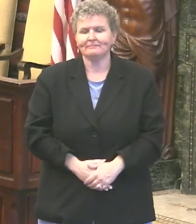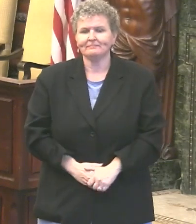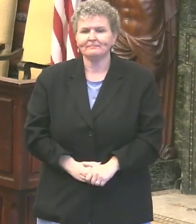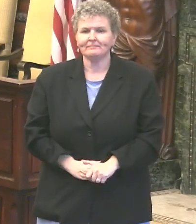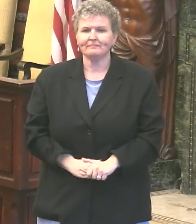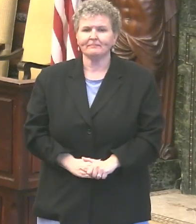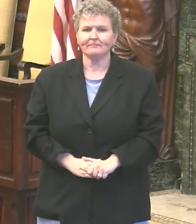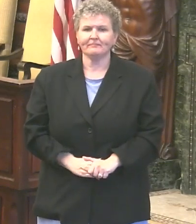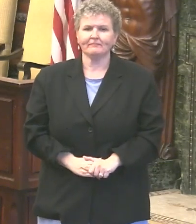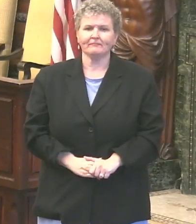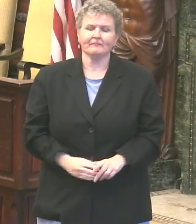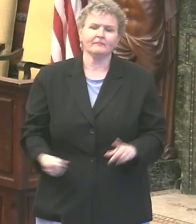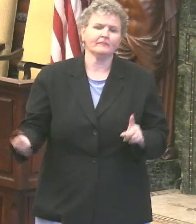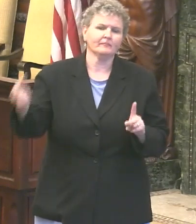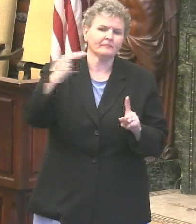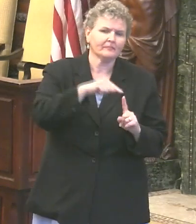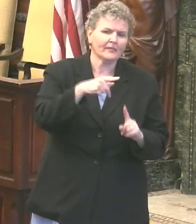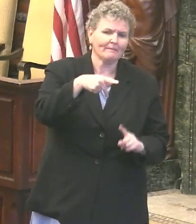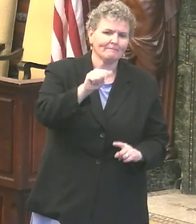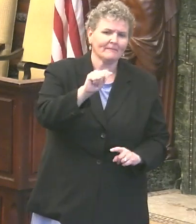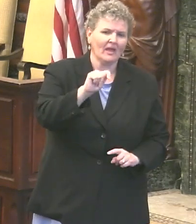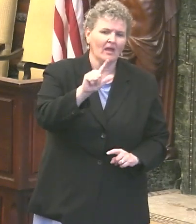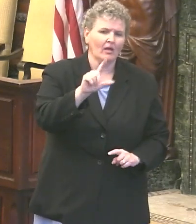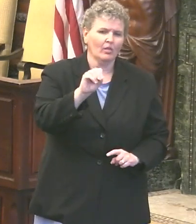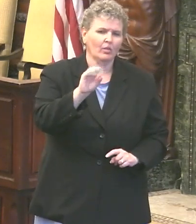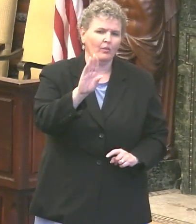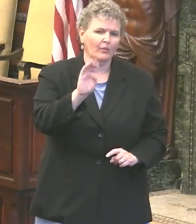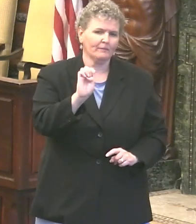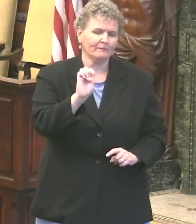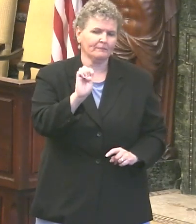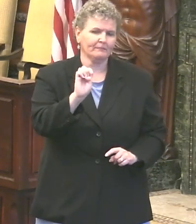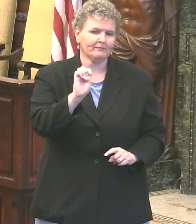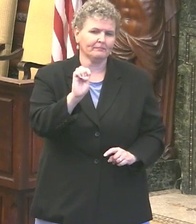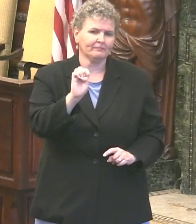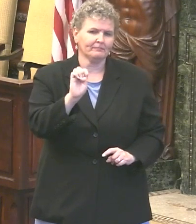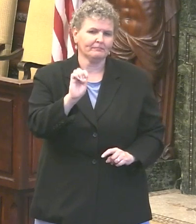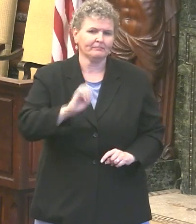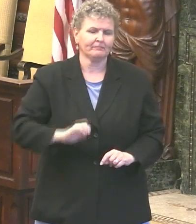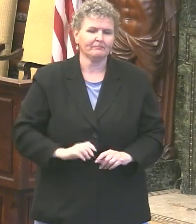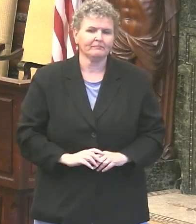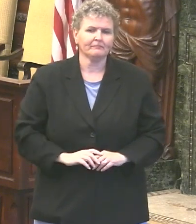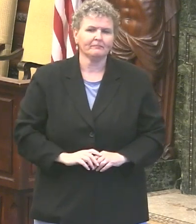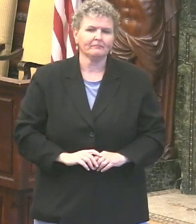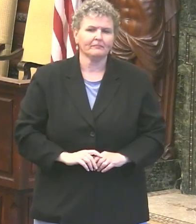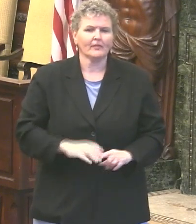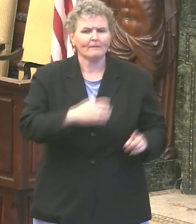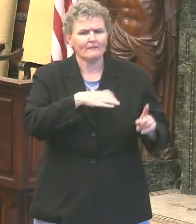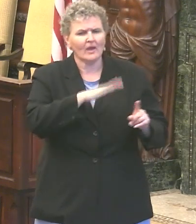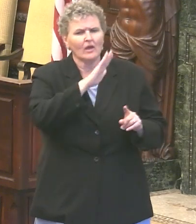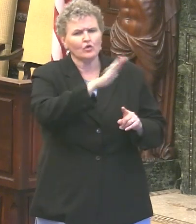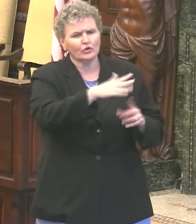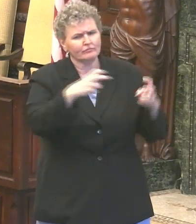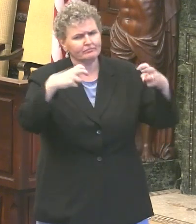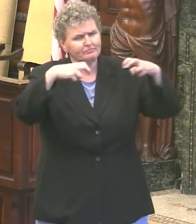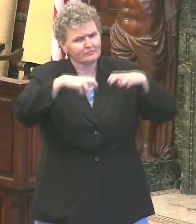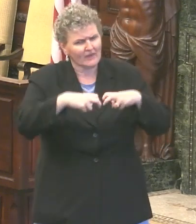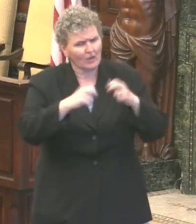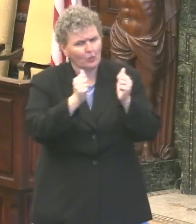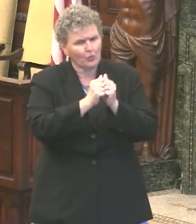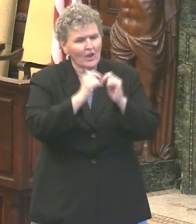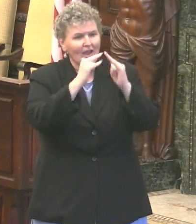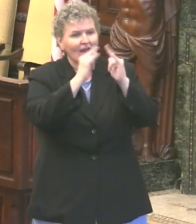let's go back quickly to Pat Loeb of KYW. Mayor, have you met with the organizers of the encampment yet?